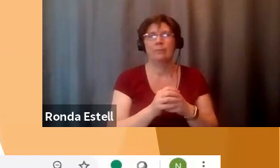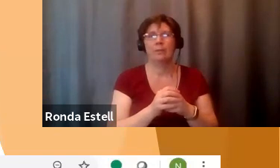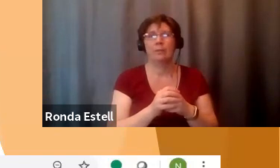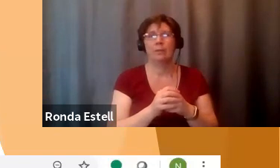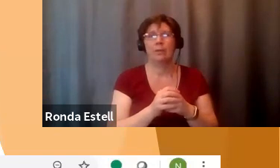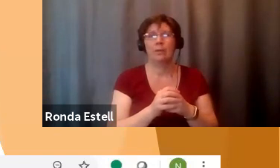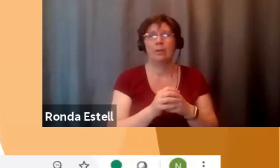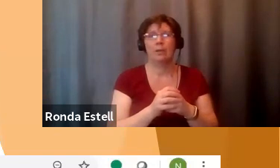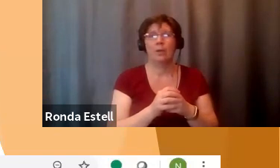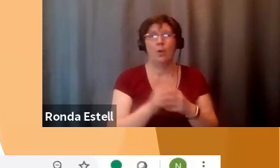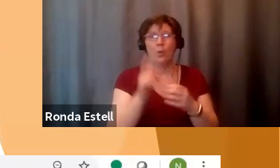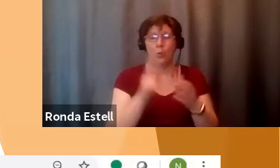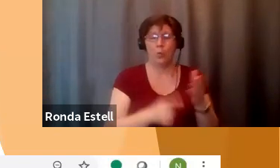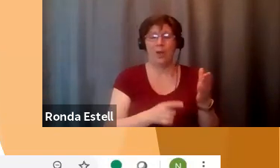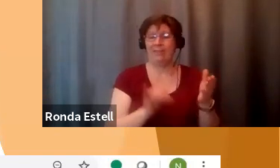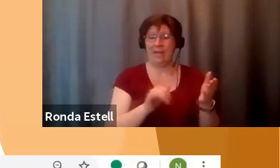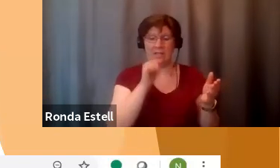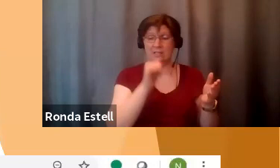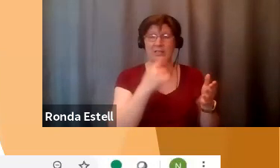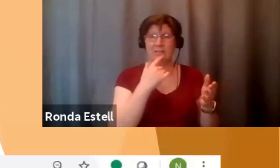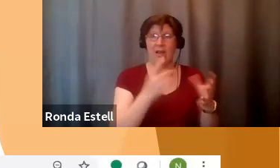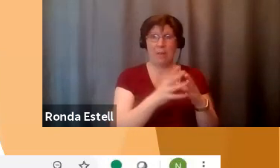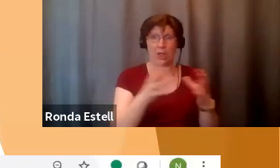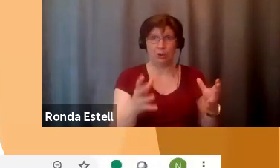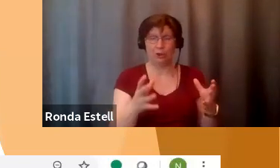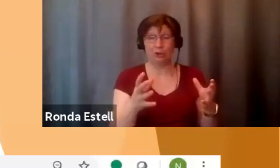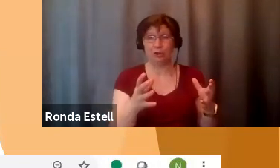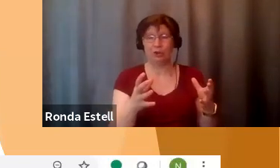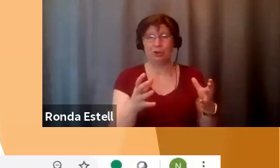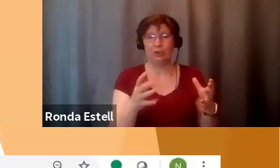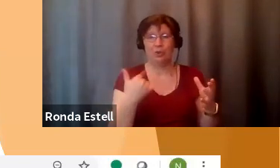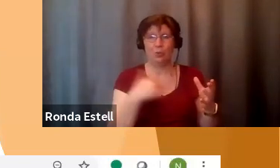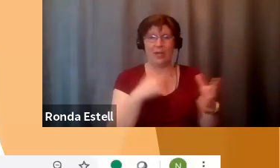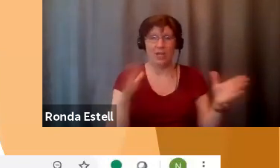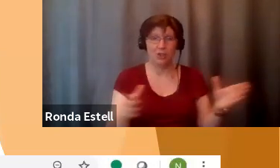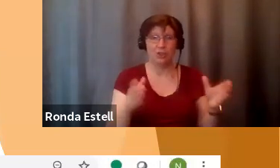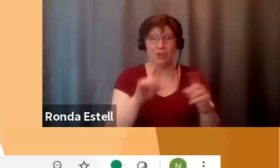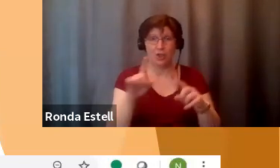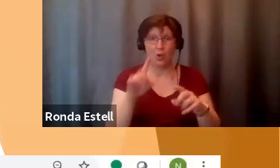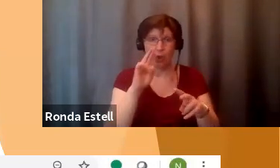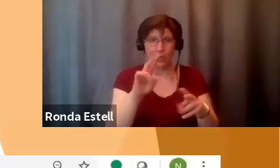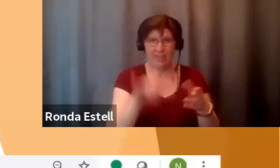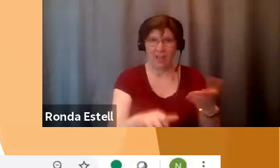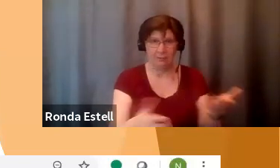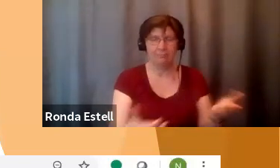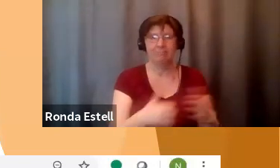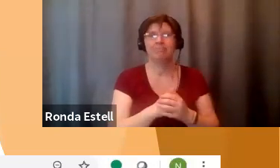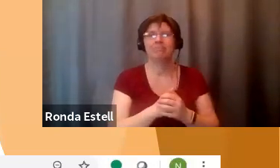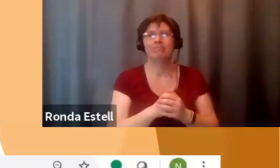and what it doesn't say much here. So we encourage you to go look at that.